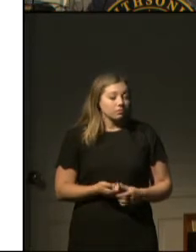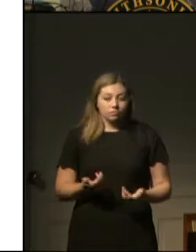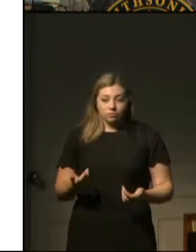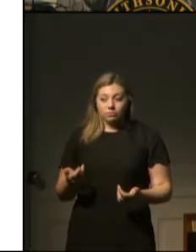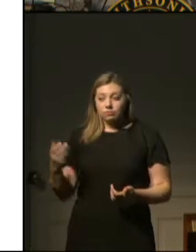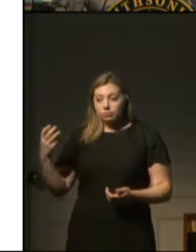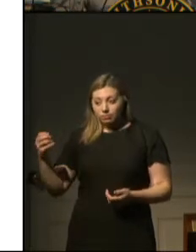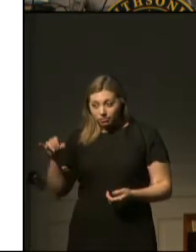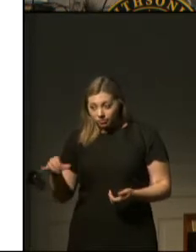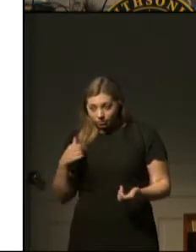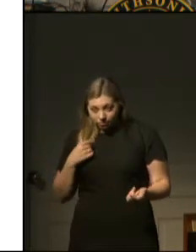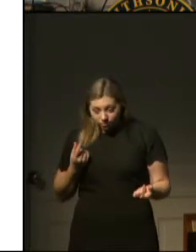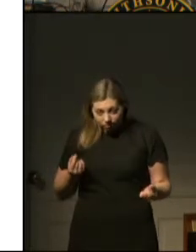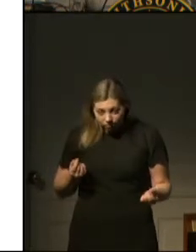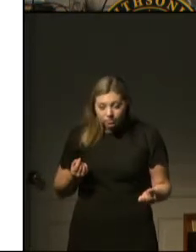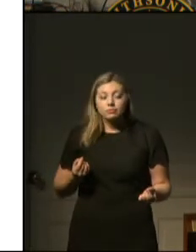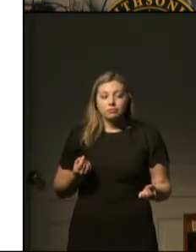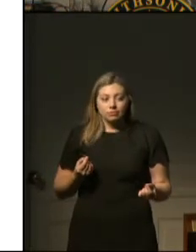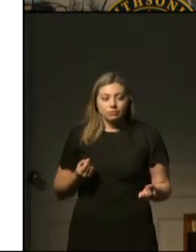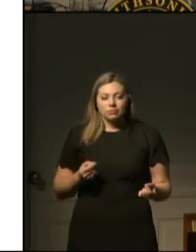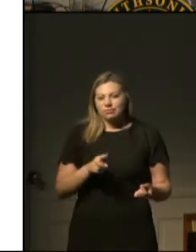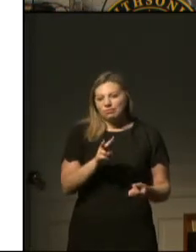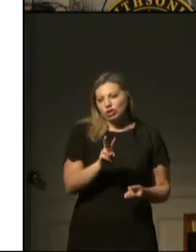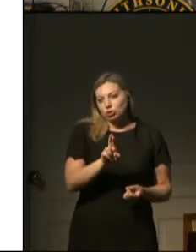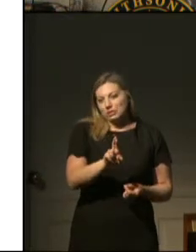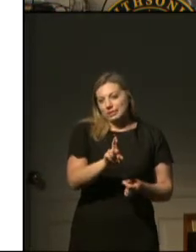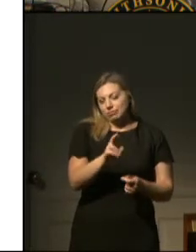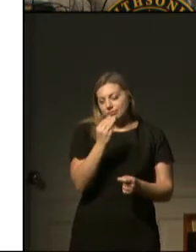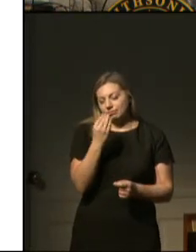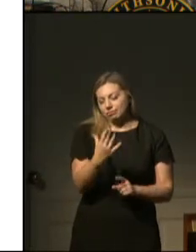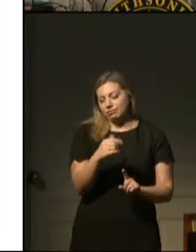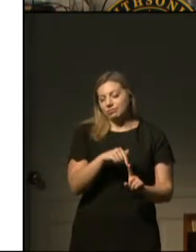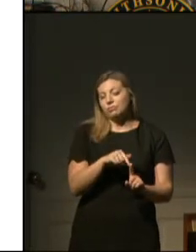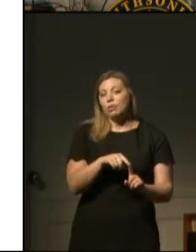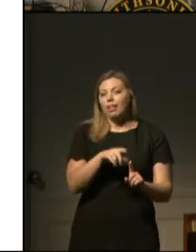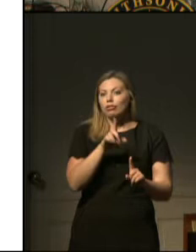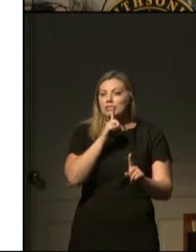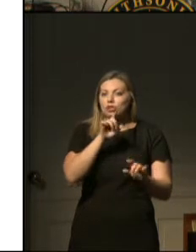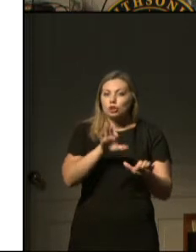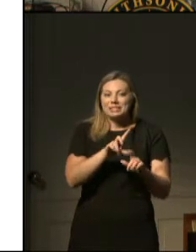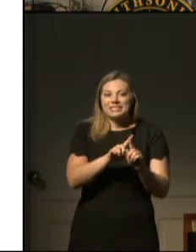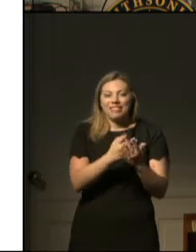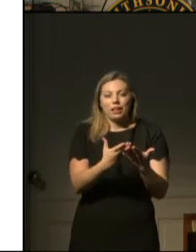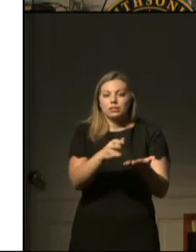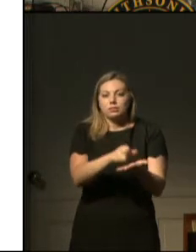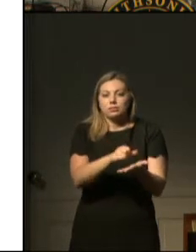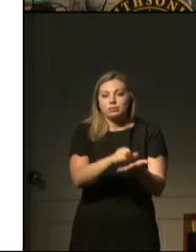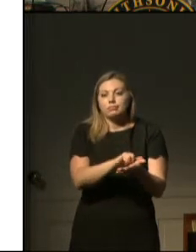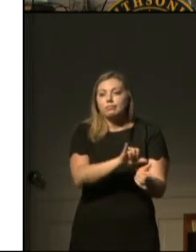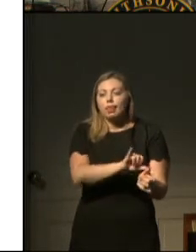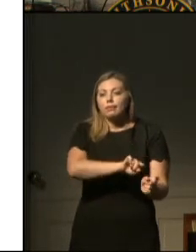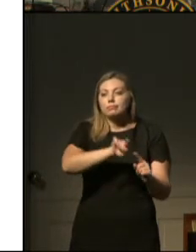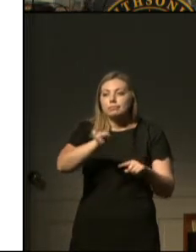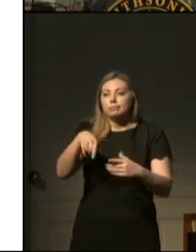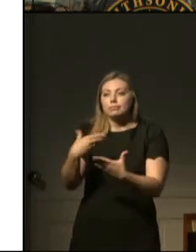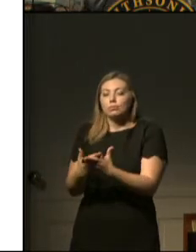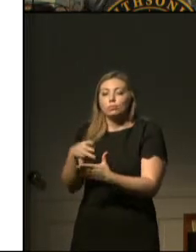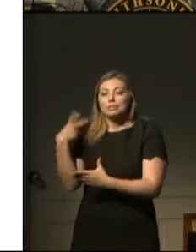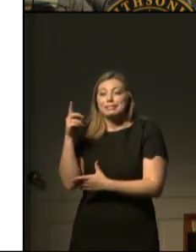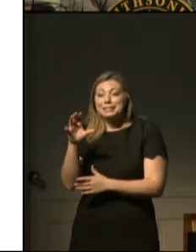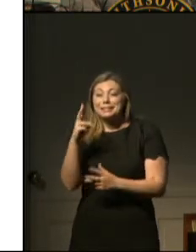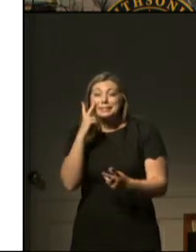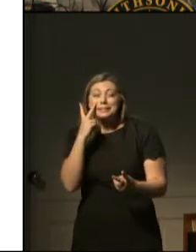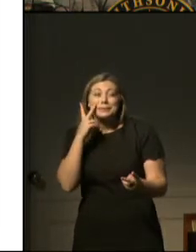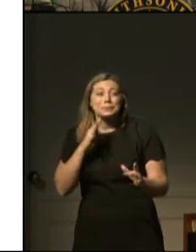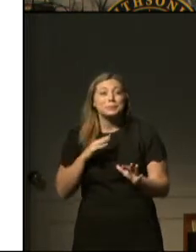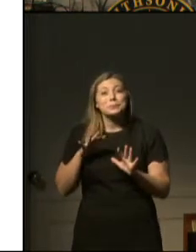that, so virtual reality is about doing the impossible, such as going to Washington, D.C. and seeing all these